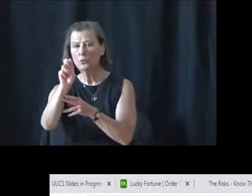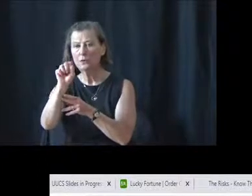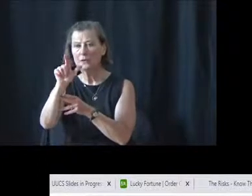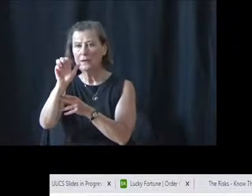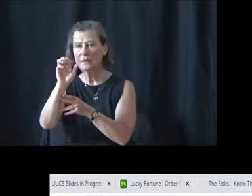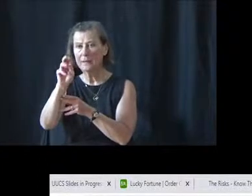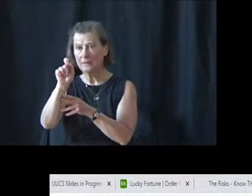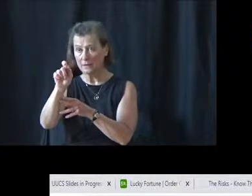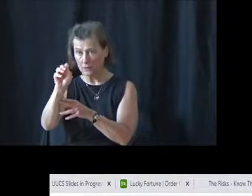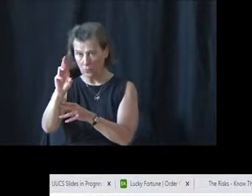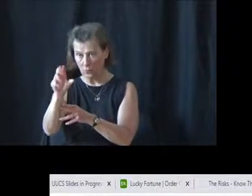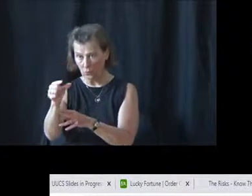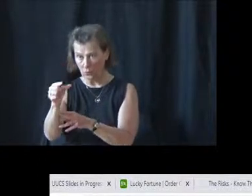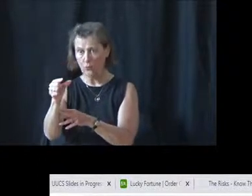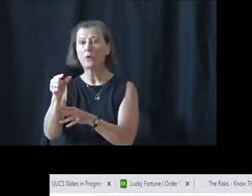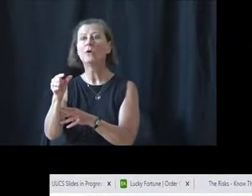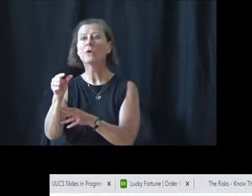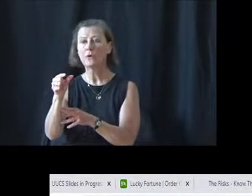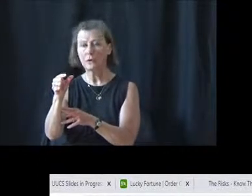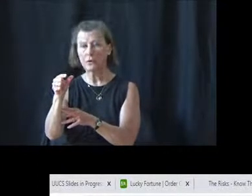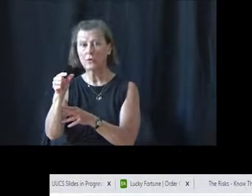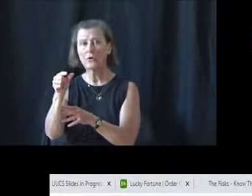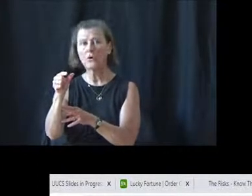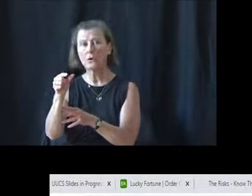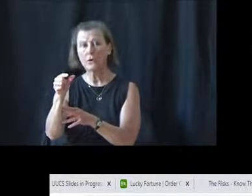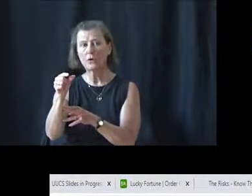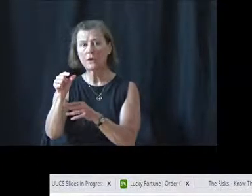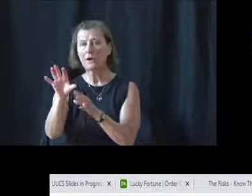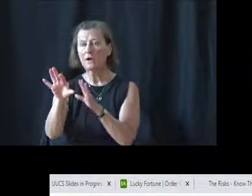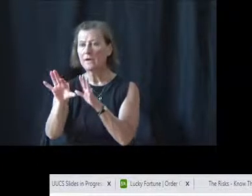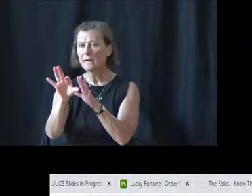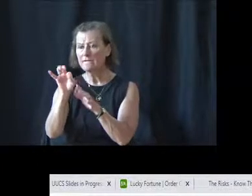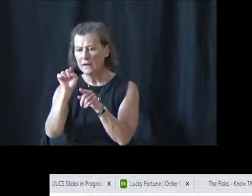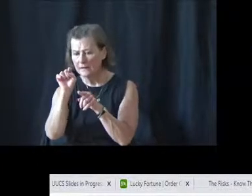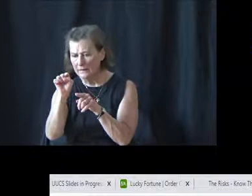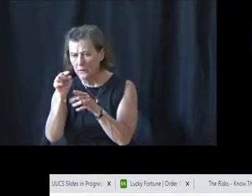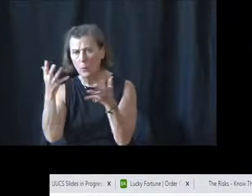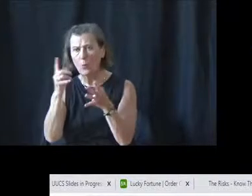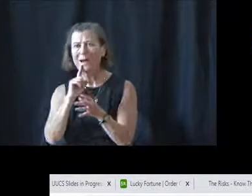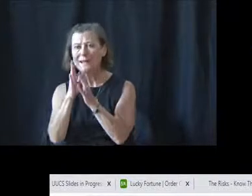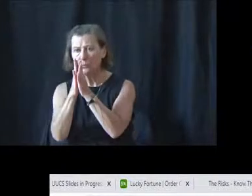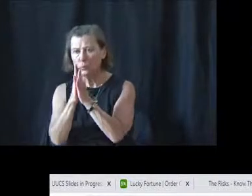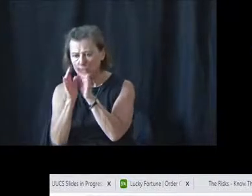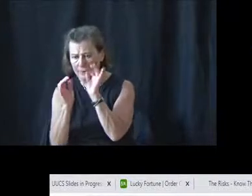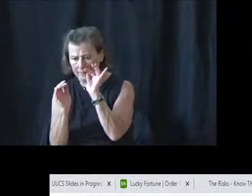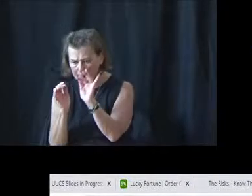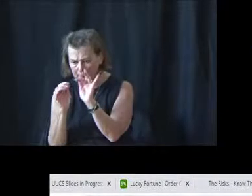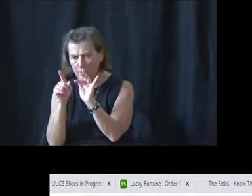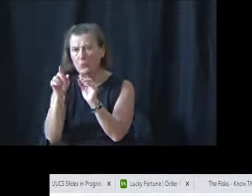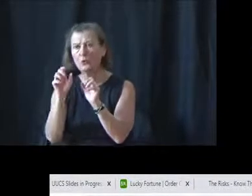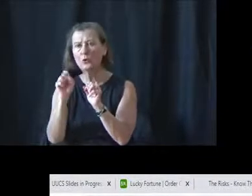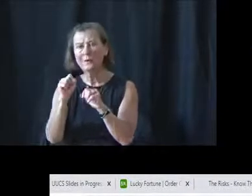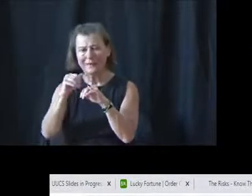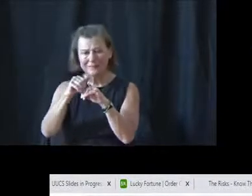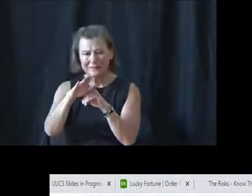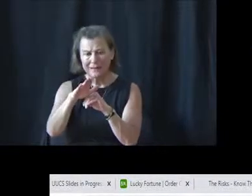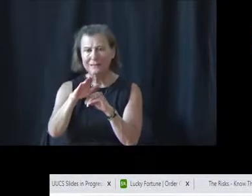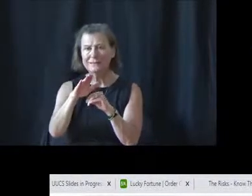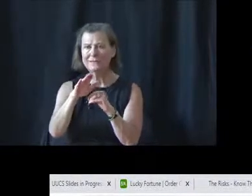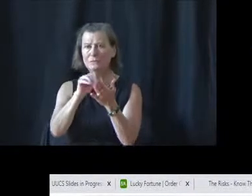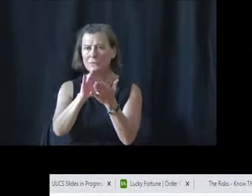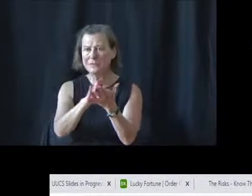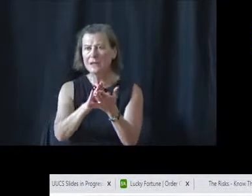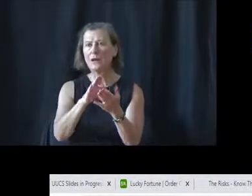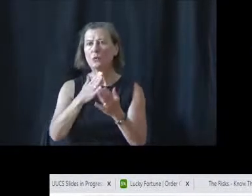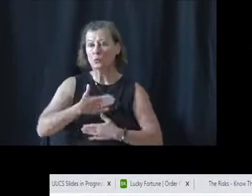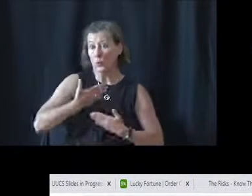uusalem.org. Find what is worship, and you'll see where you can submit a joy or a concern. Just